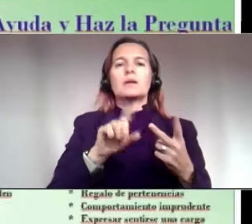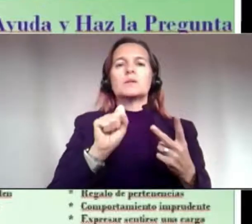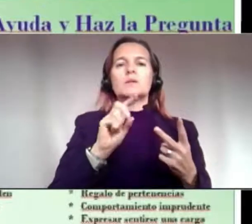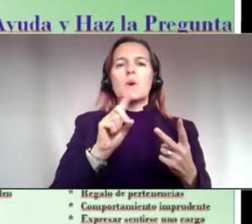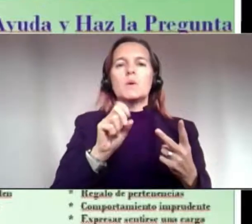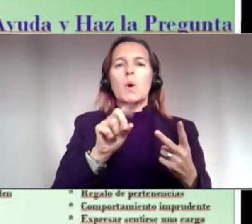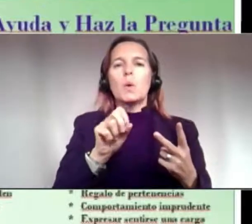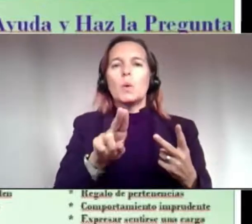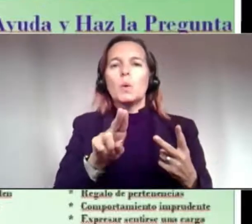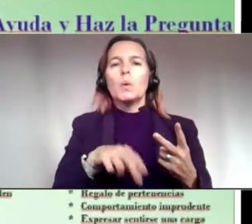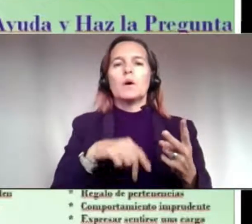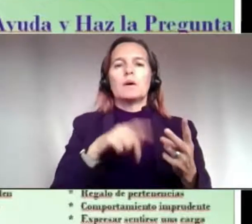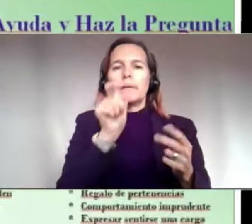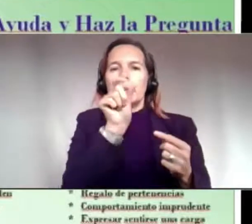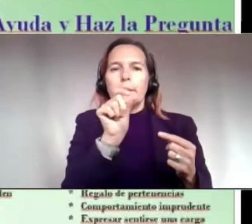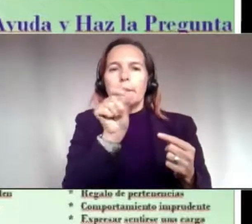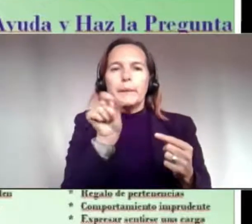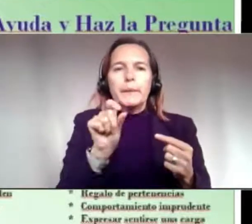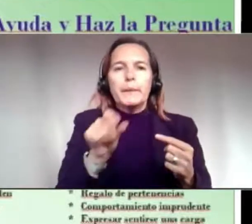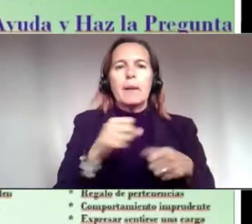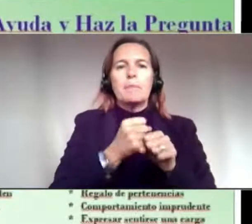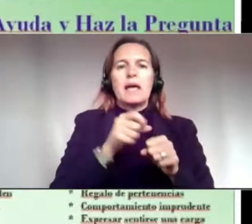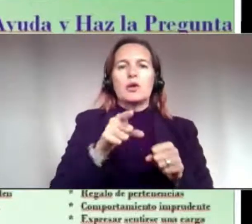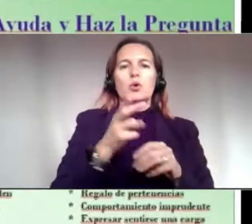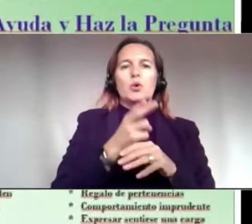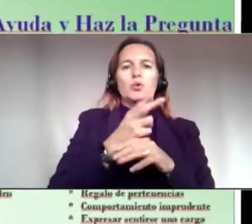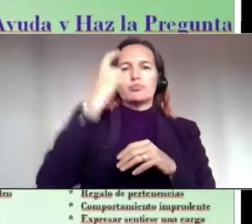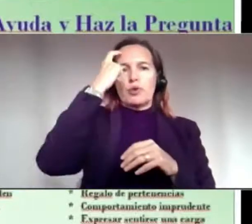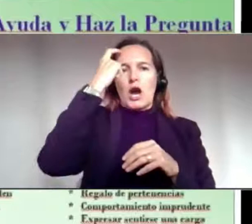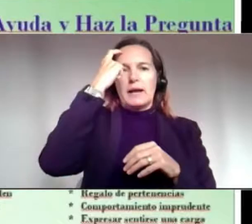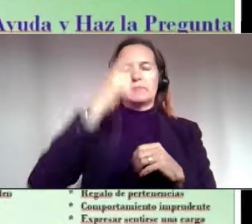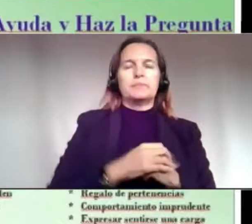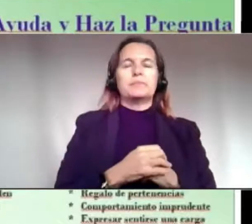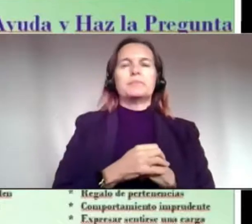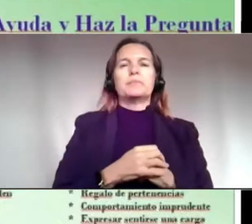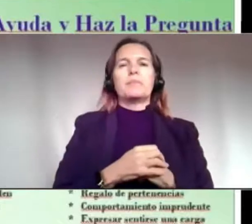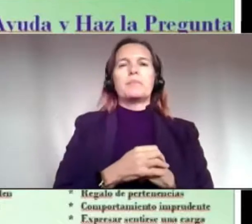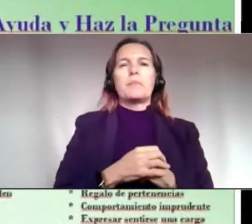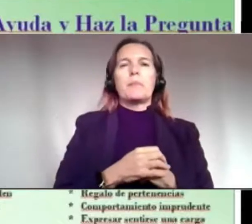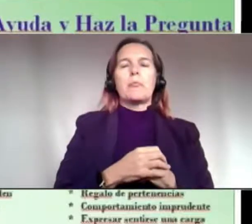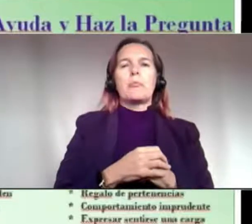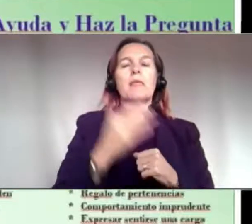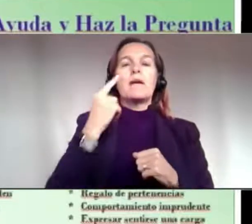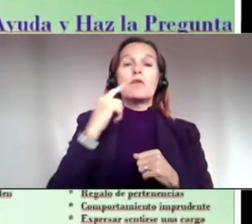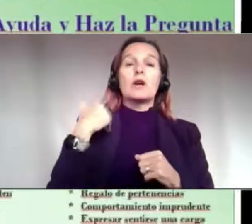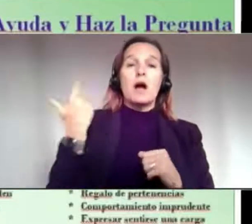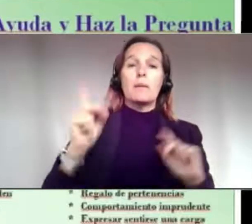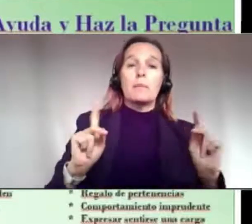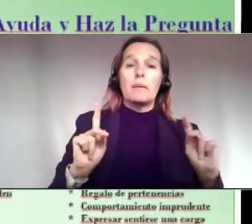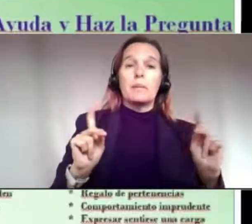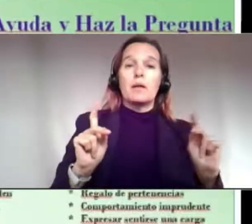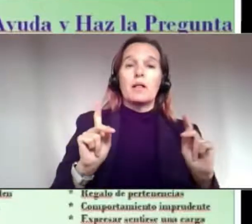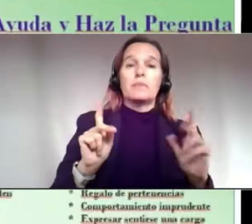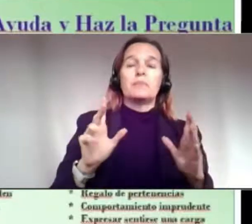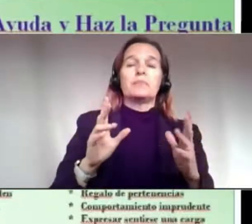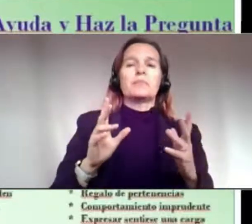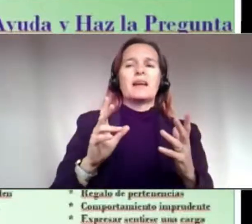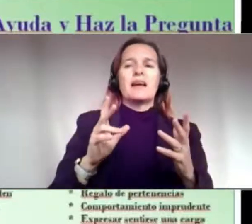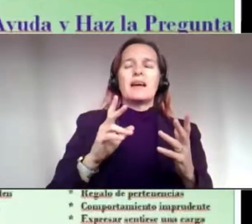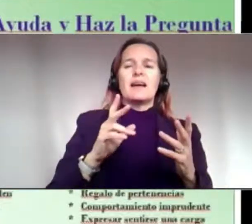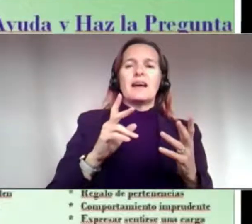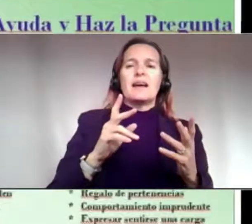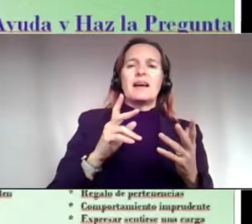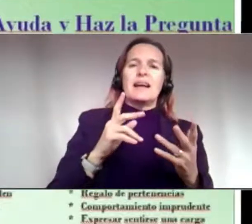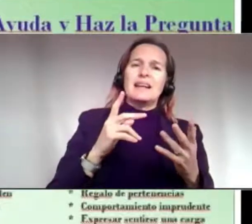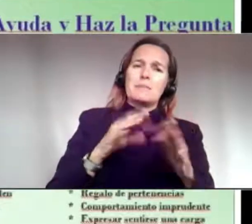you use your brain. Additional tips to help with some of our youth out there: talking with your child about COVID, reassuring